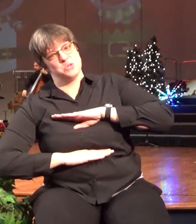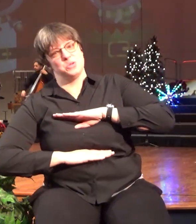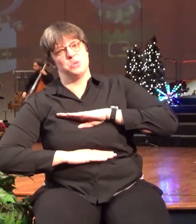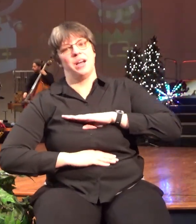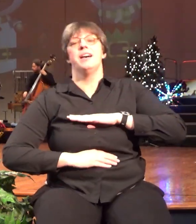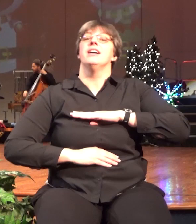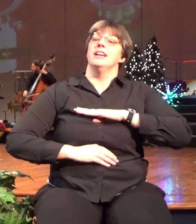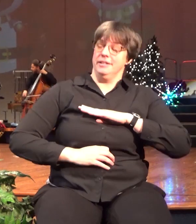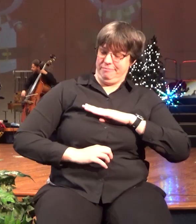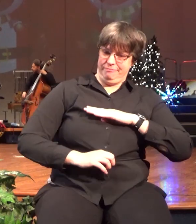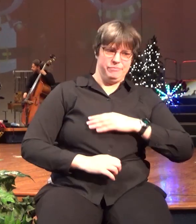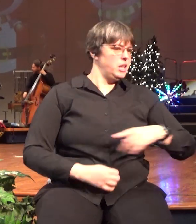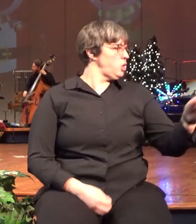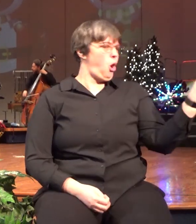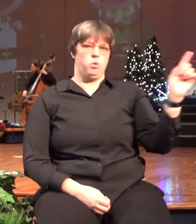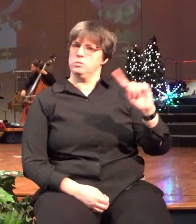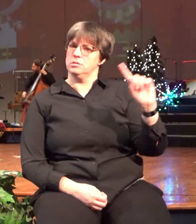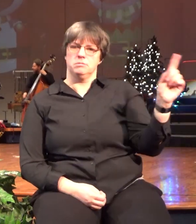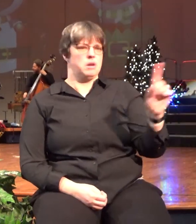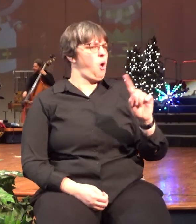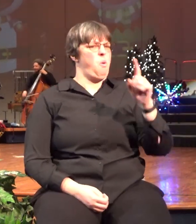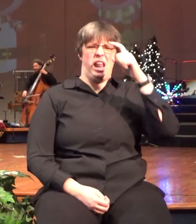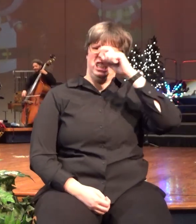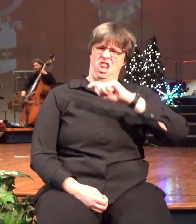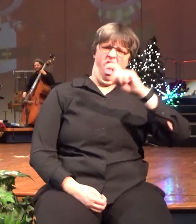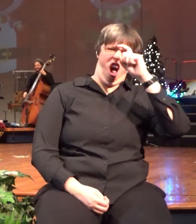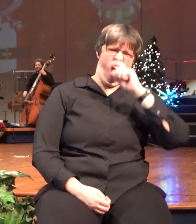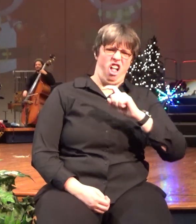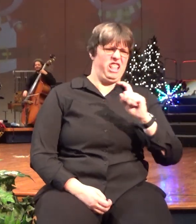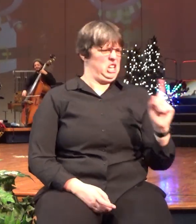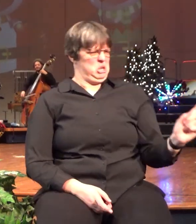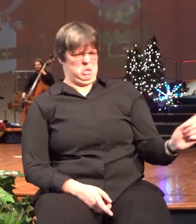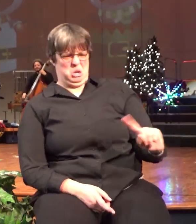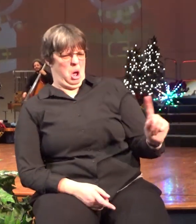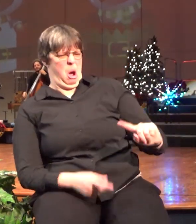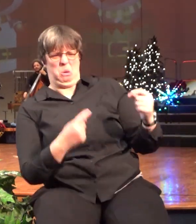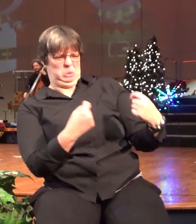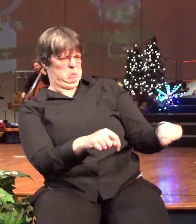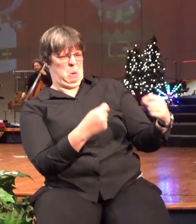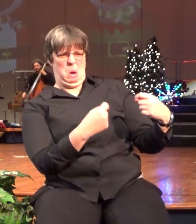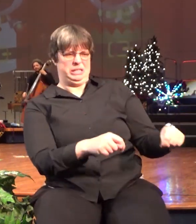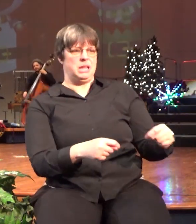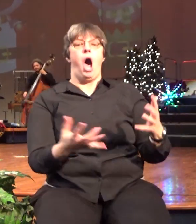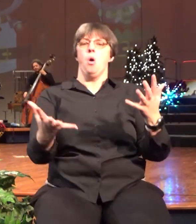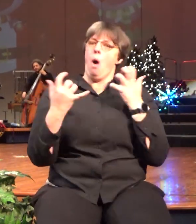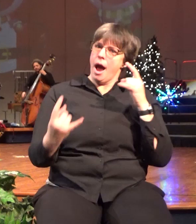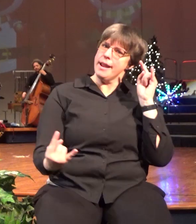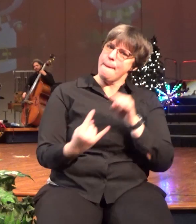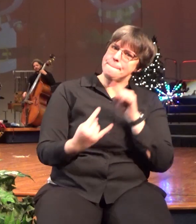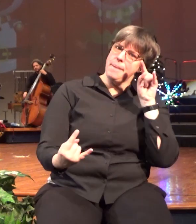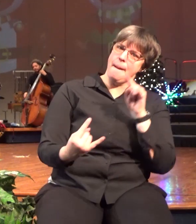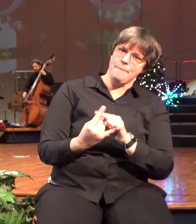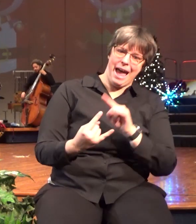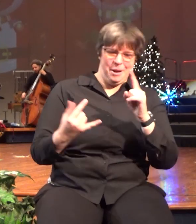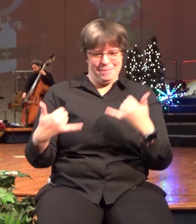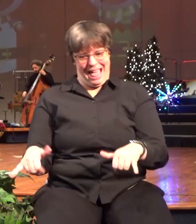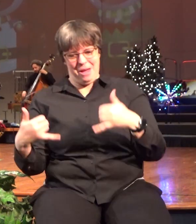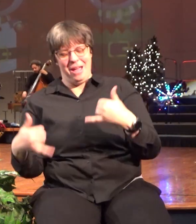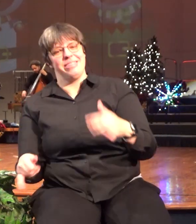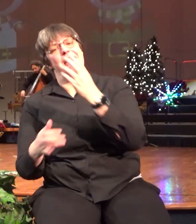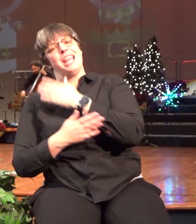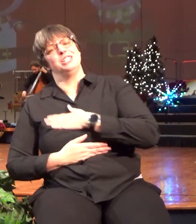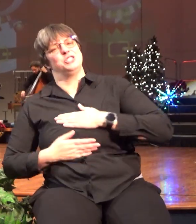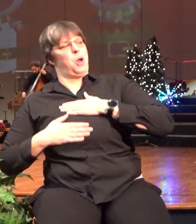do. Don't want a doll, no dinky tinker toy. I want a hippopotamus to play with